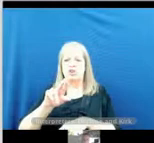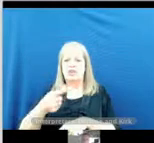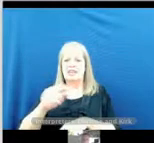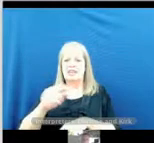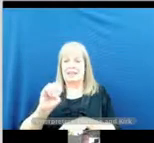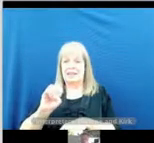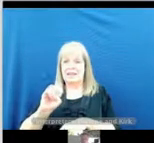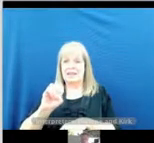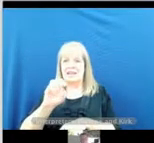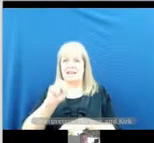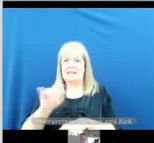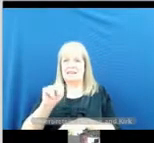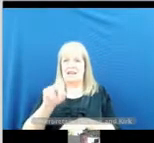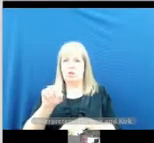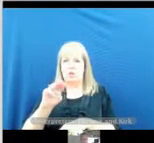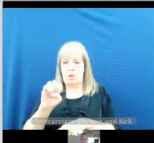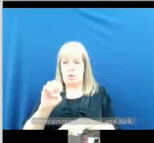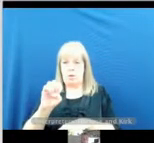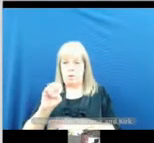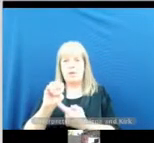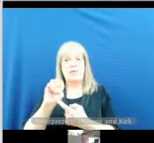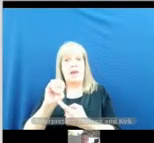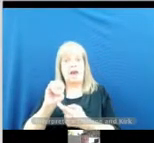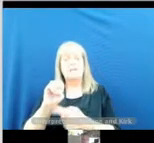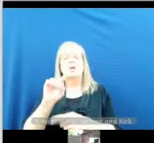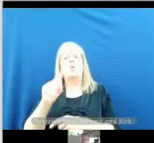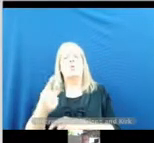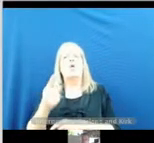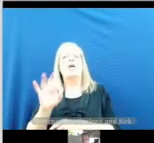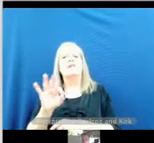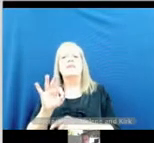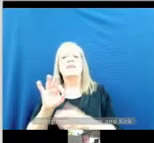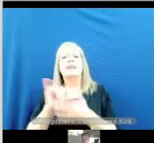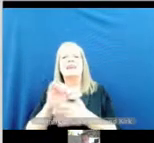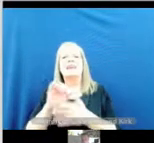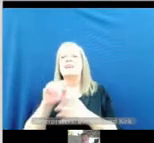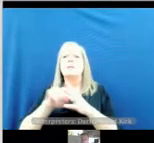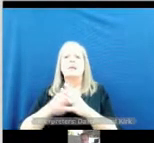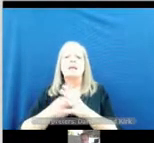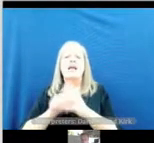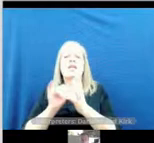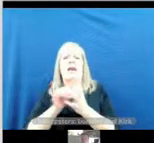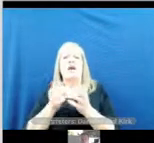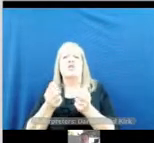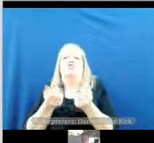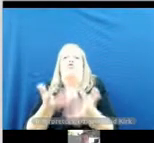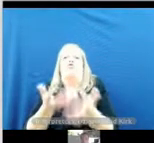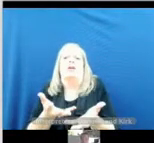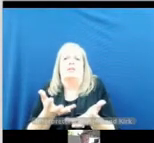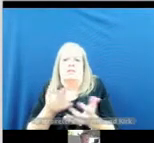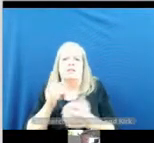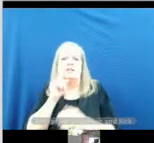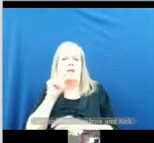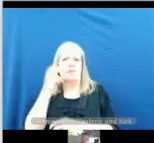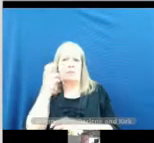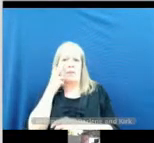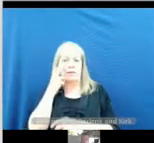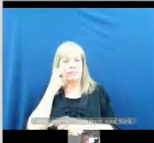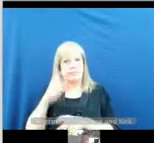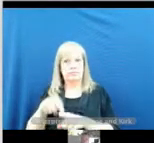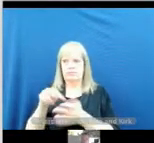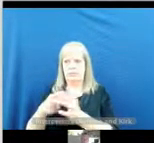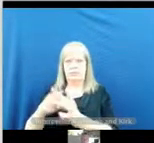C-H-A-R-G-E. So charge syndrome, being one of the etiologies that causes deaf blindness, would be great content